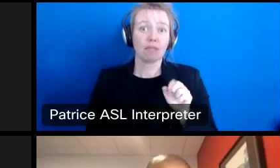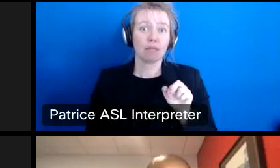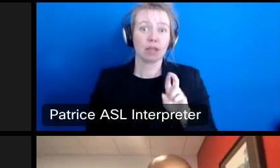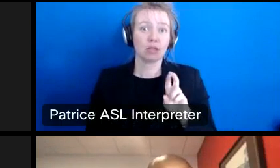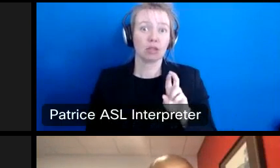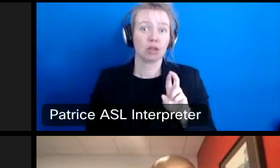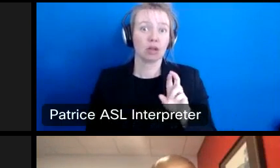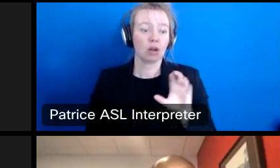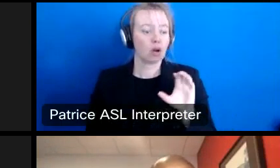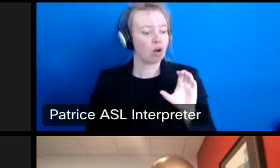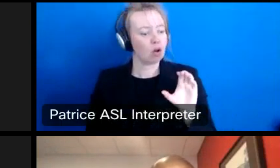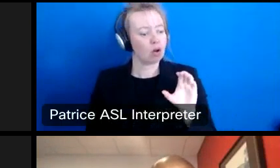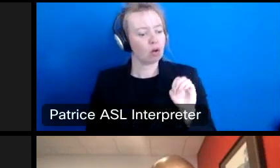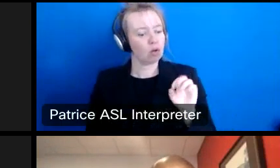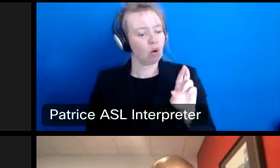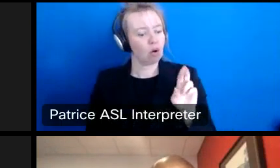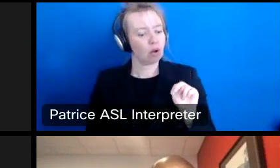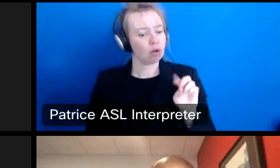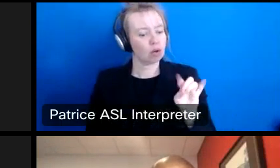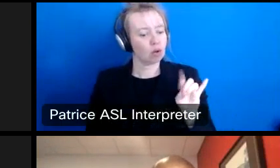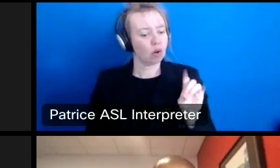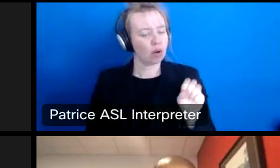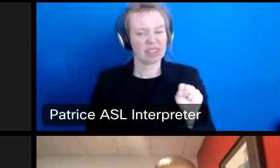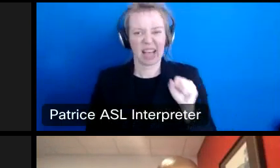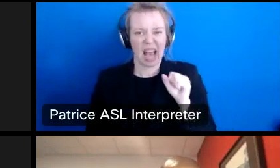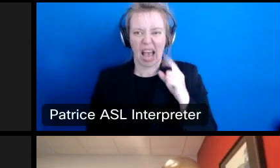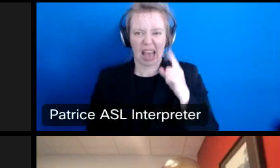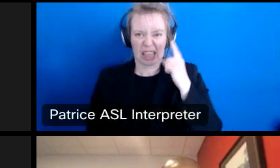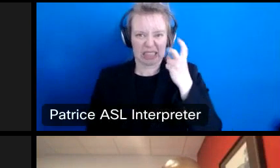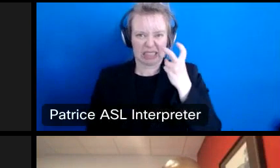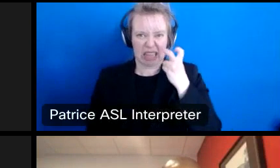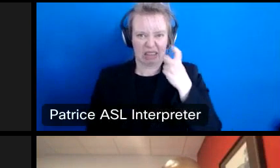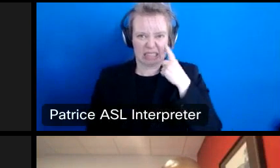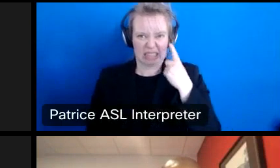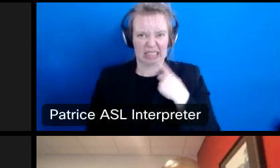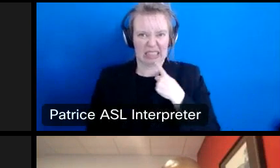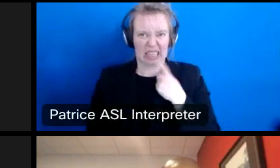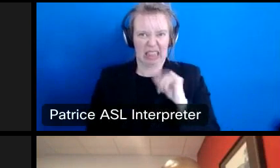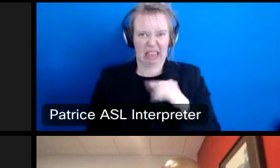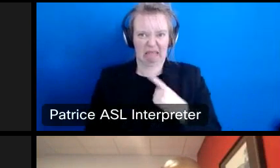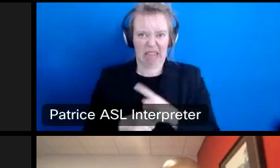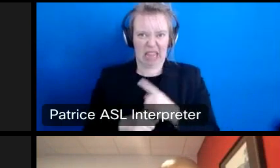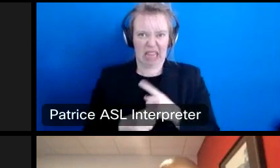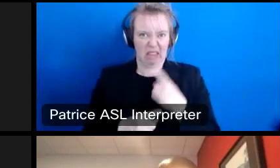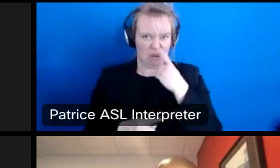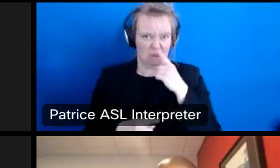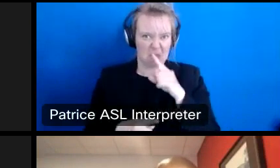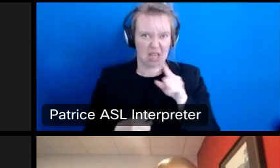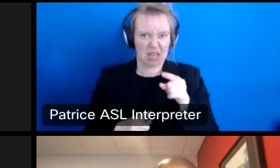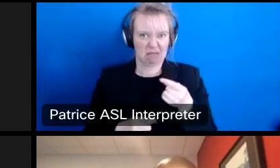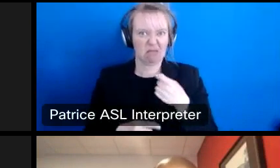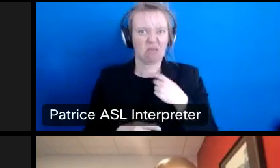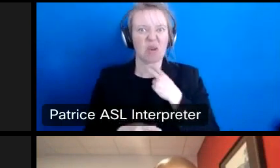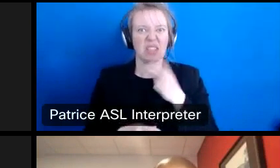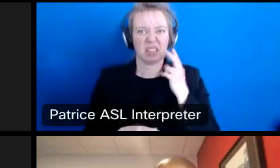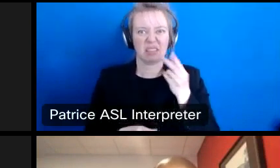Kornoitz. I don't think I pronounced that correctly, and I do apologize. So if you could pronounce your name correctly, I would appreciate